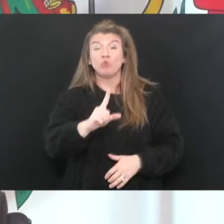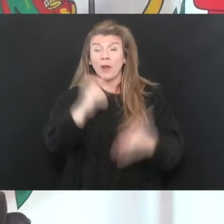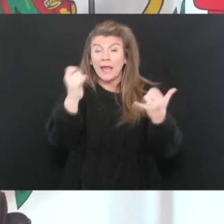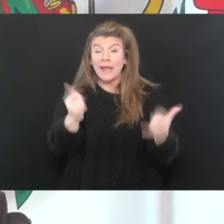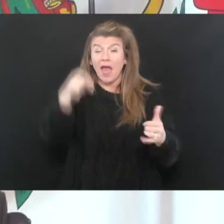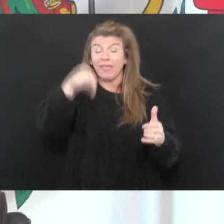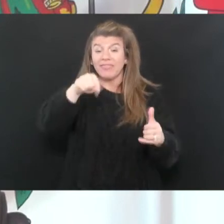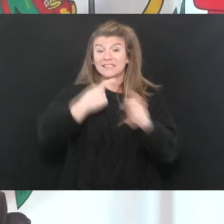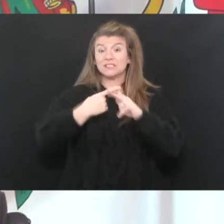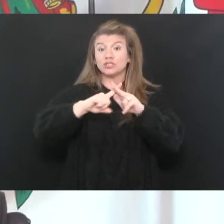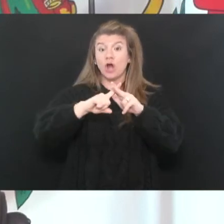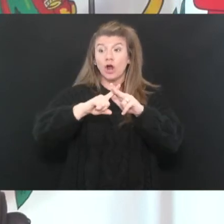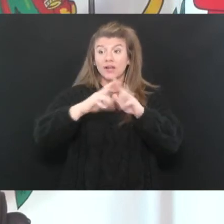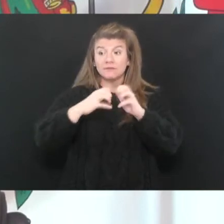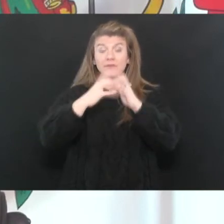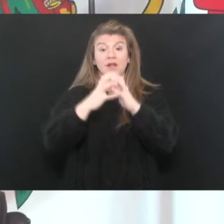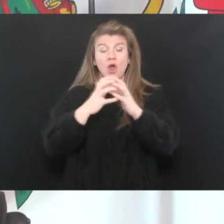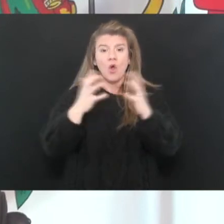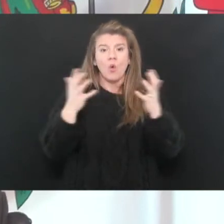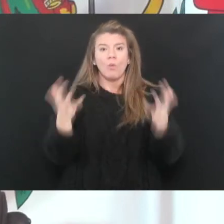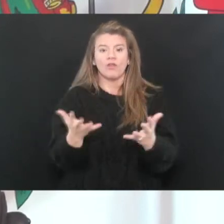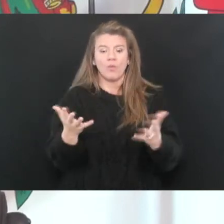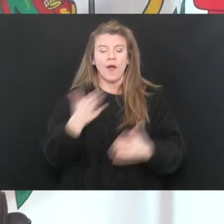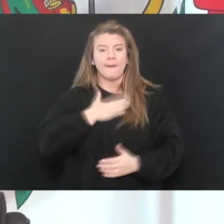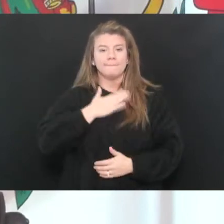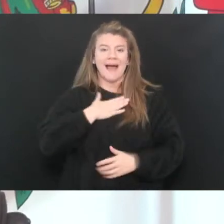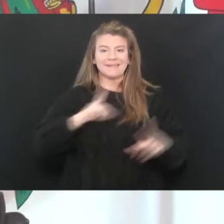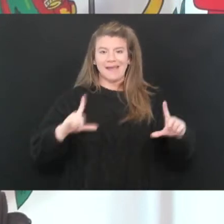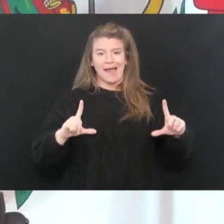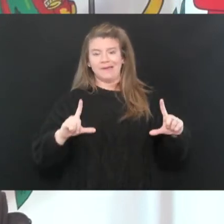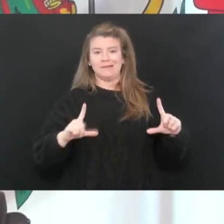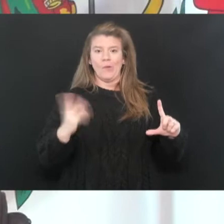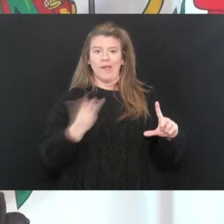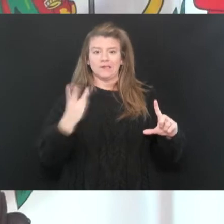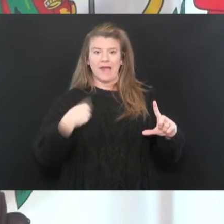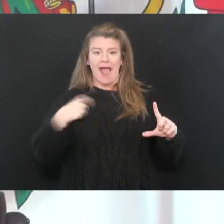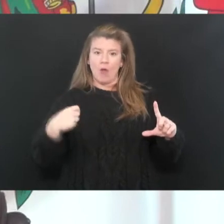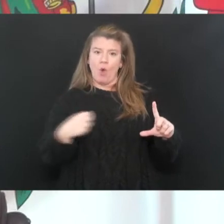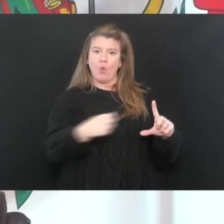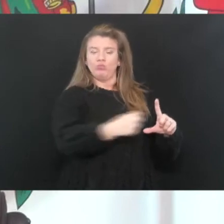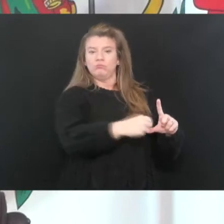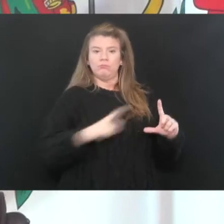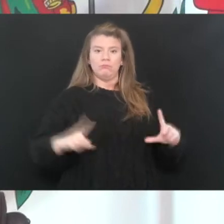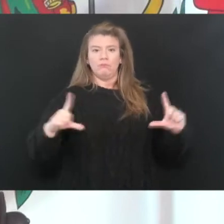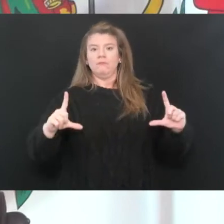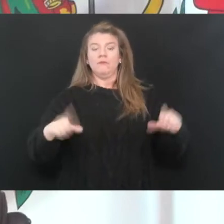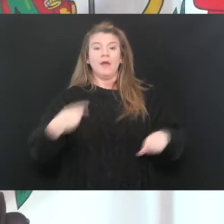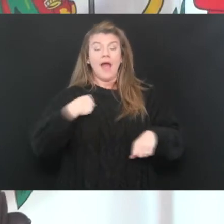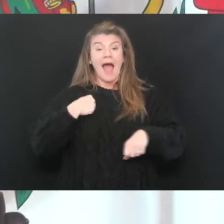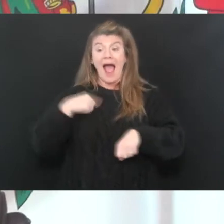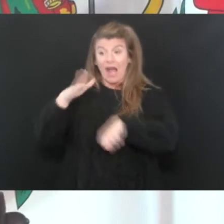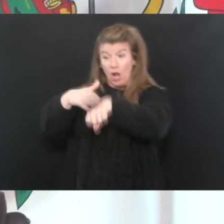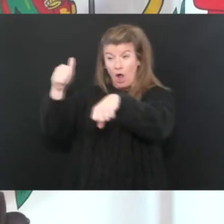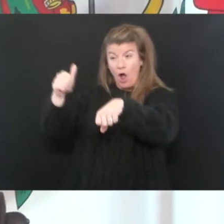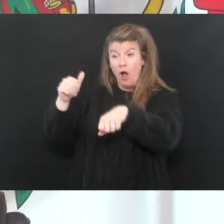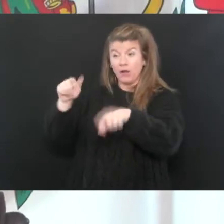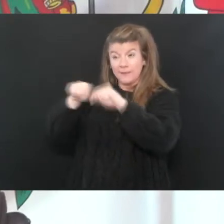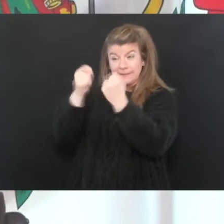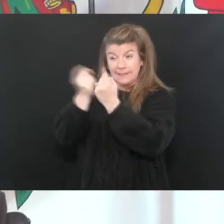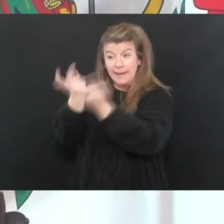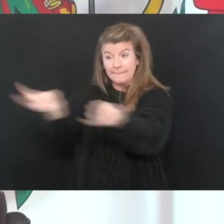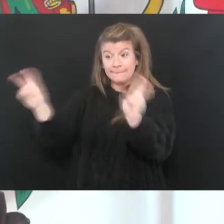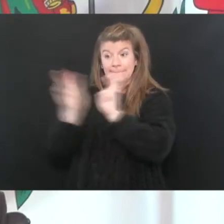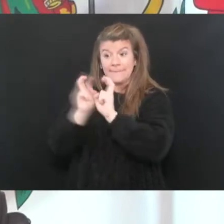started, with my little sign on Wednesday. I called our experts to me. They came